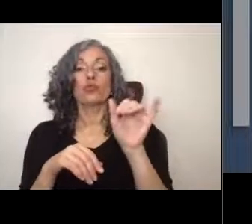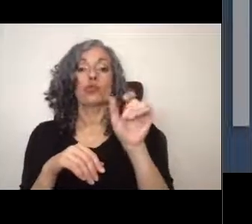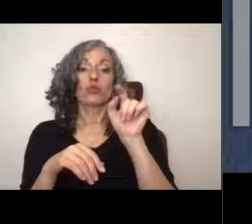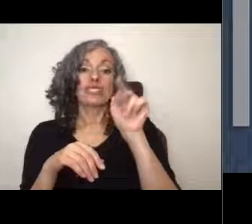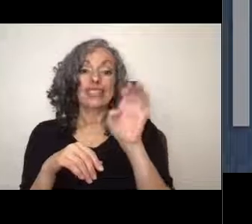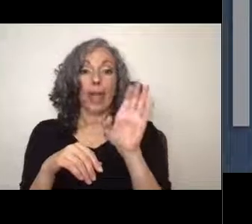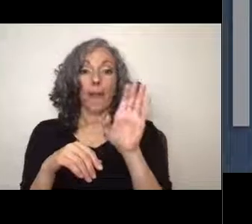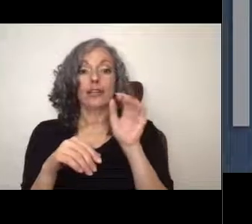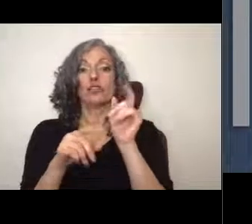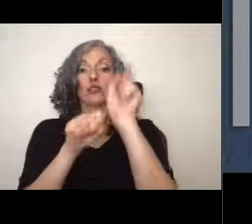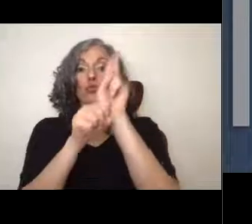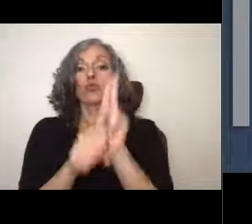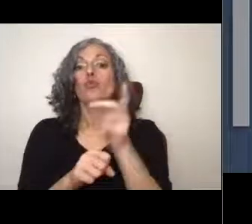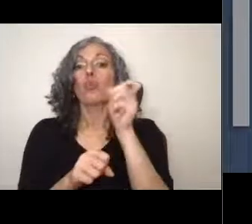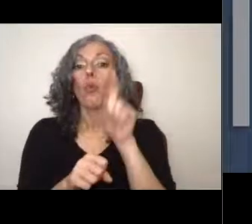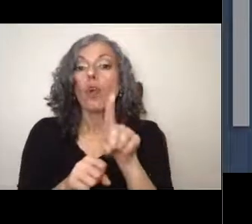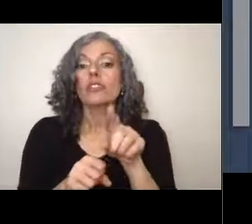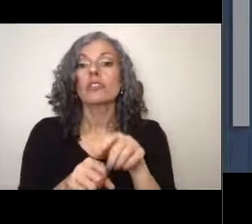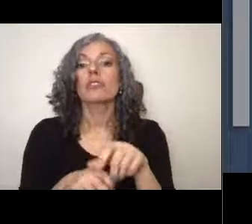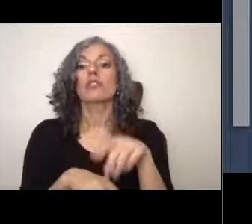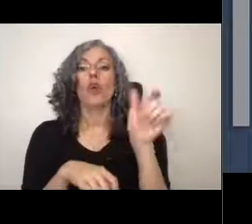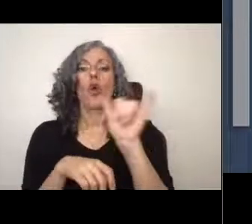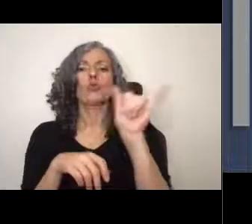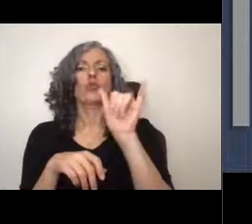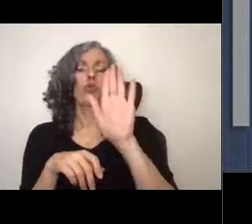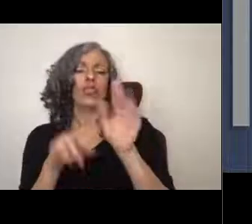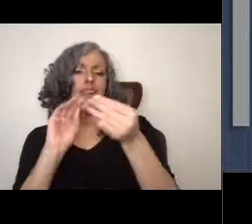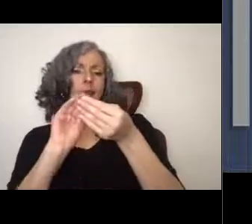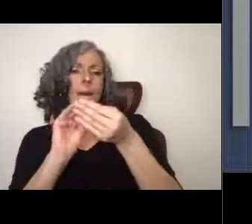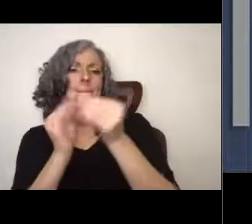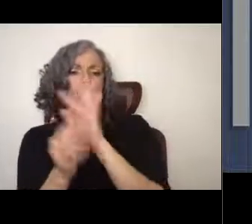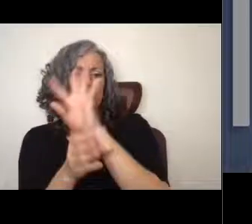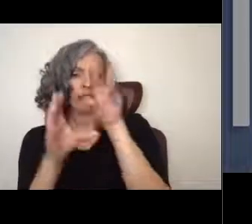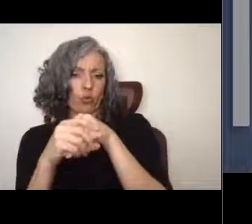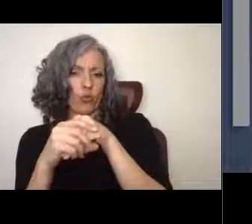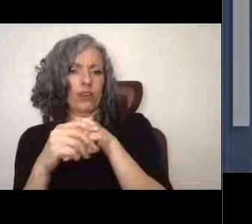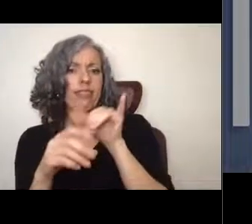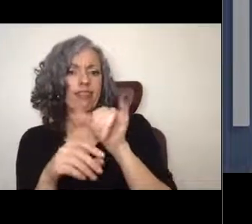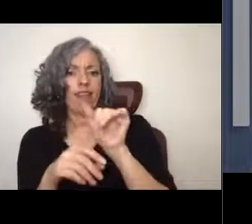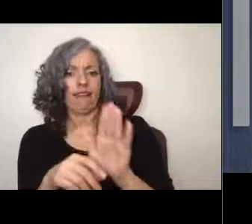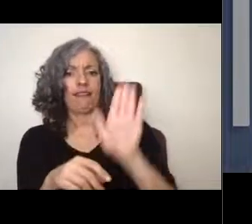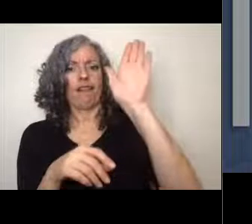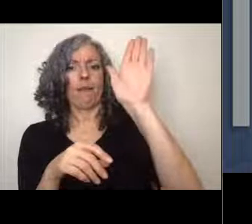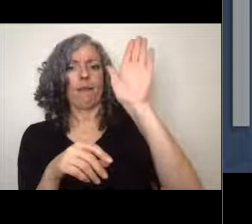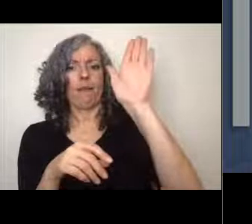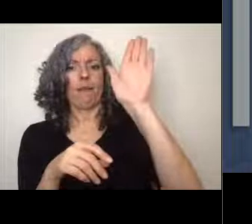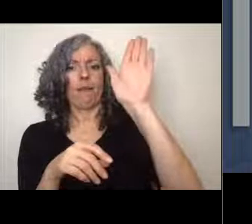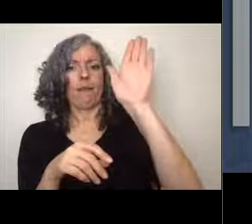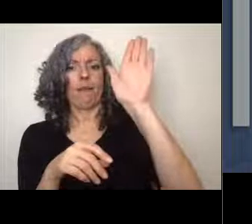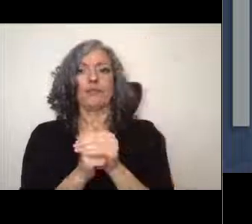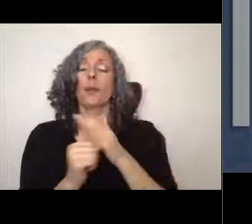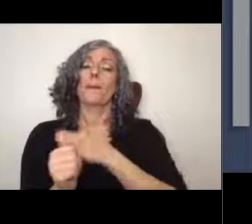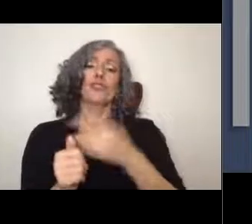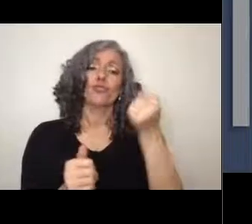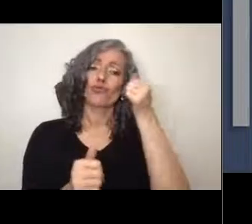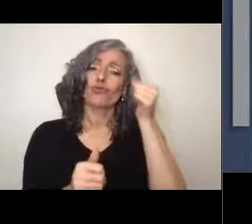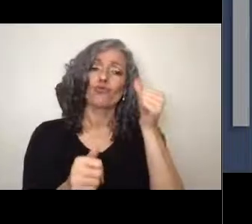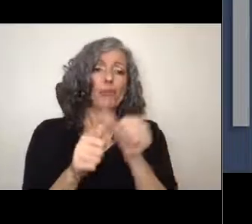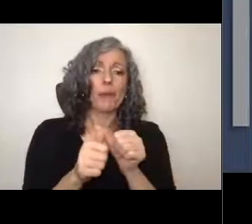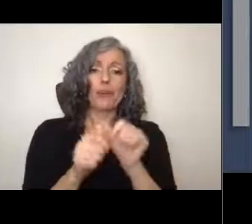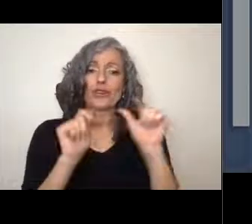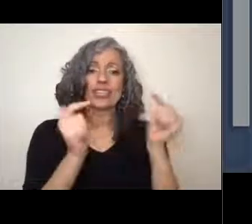Please be sure to include the agenda item number you are commenting on. Commission staff will read the comment on your behalf. Please remember each registered